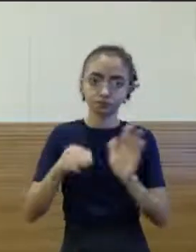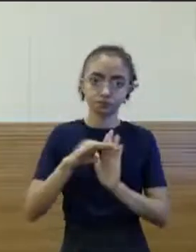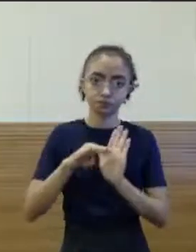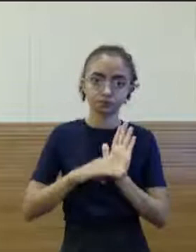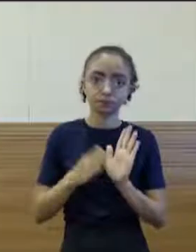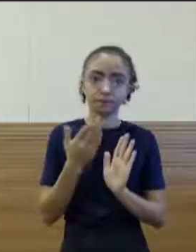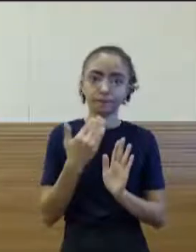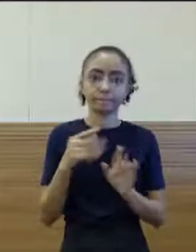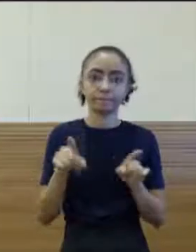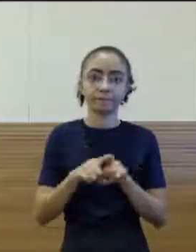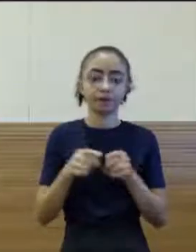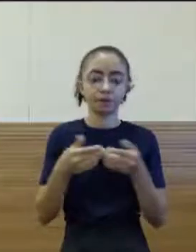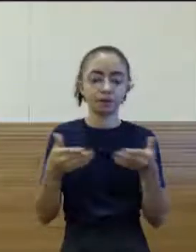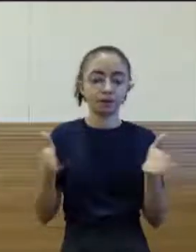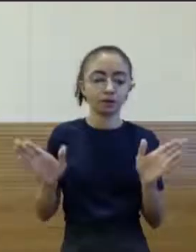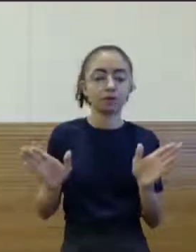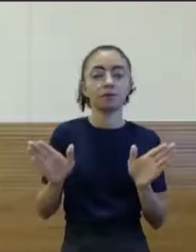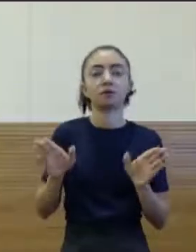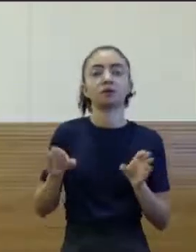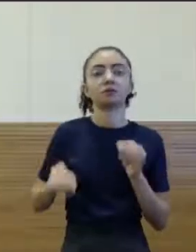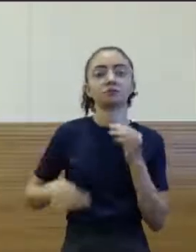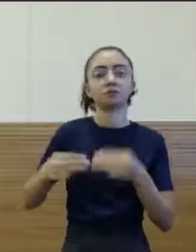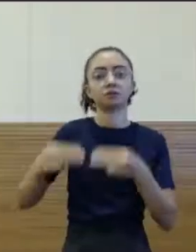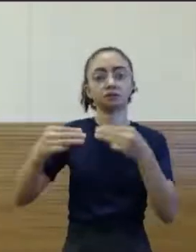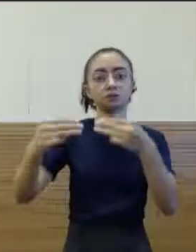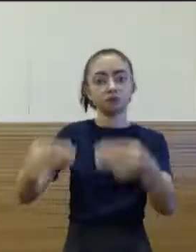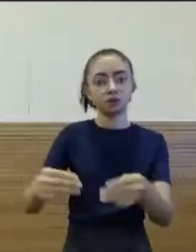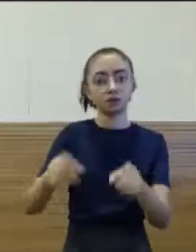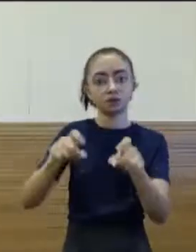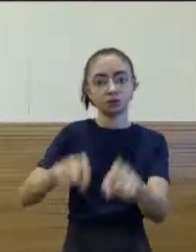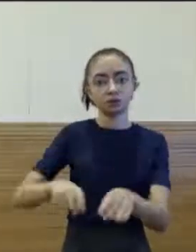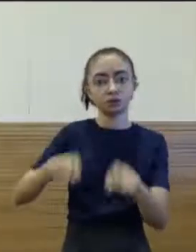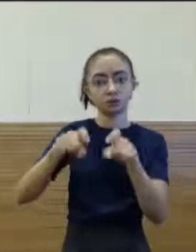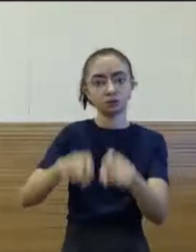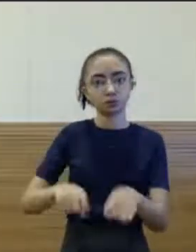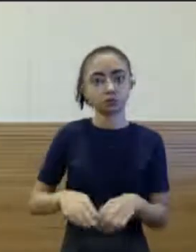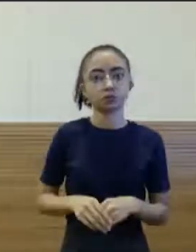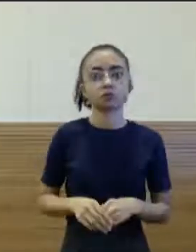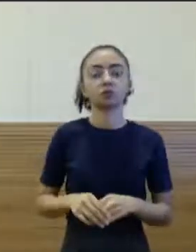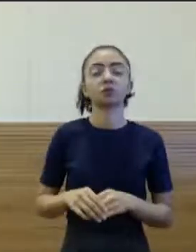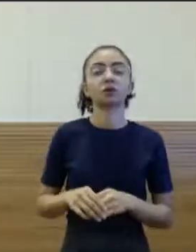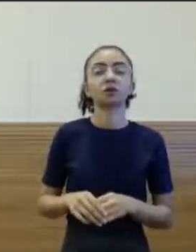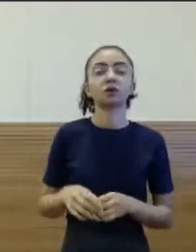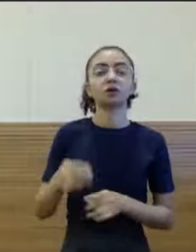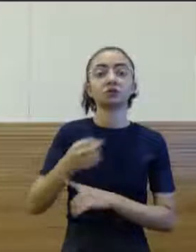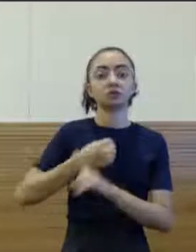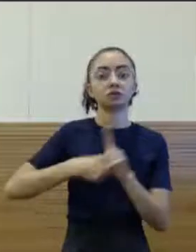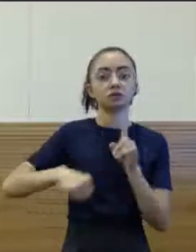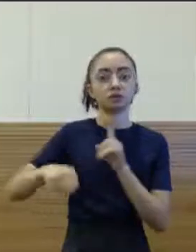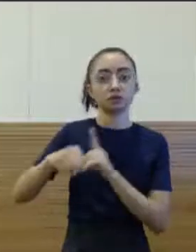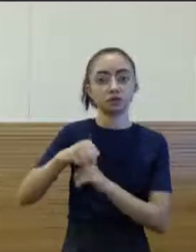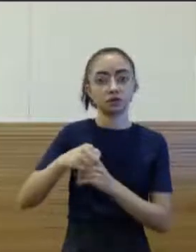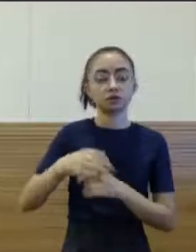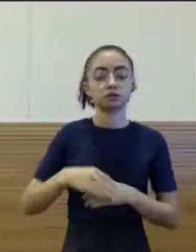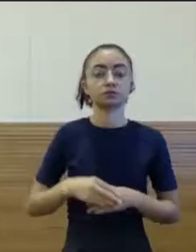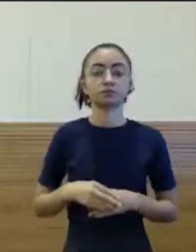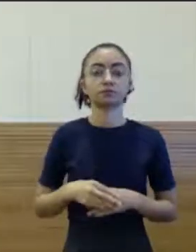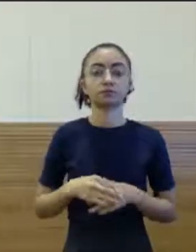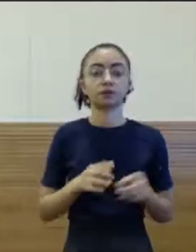Ministry of Agriculture and Livestock, that is not a Ministry of Culture, as I said, civil society, and identifying